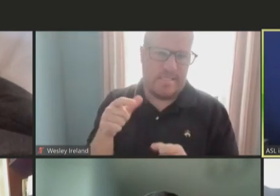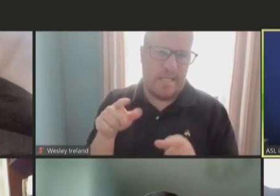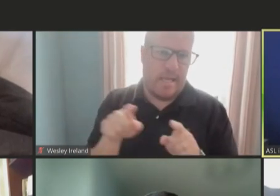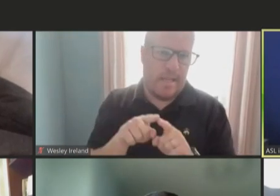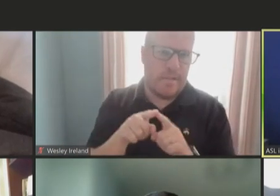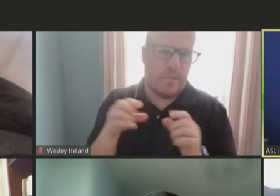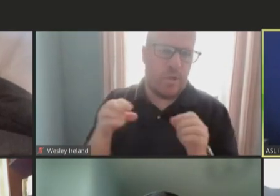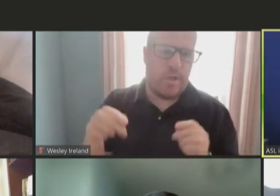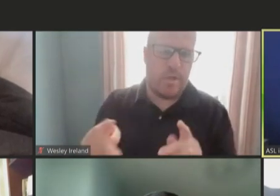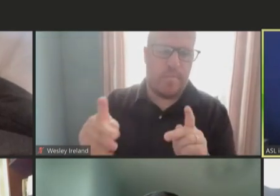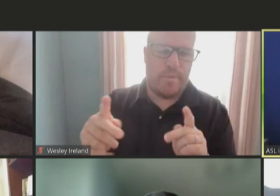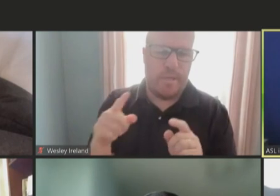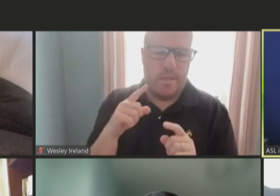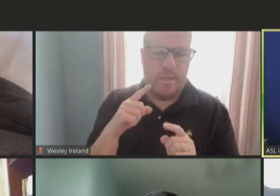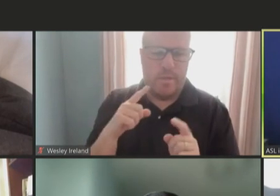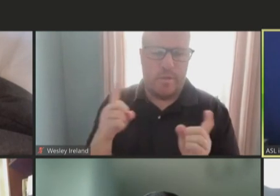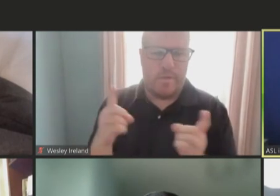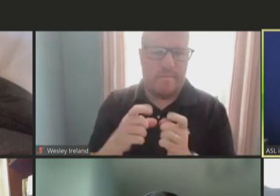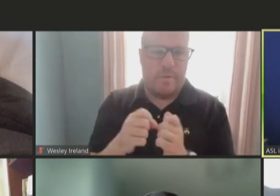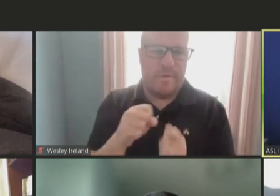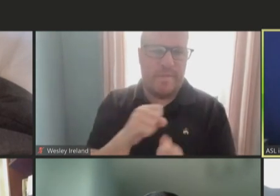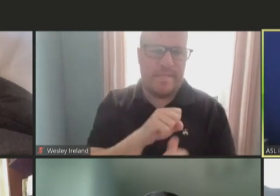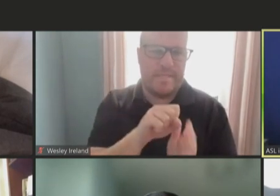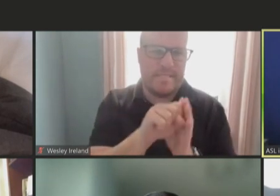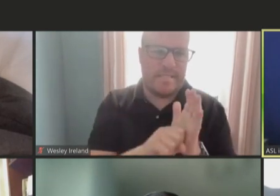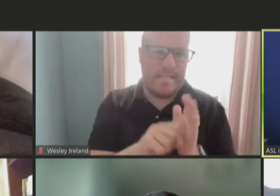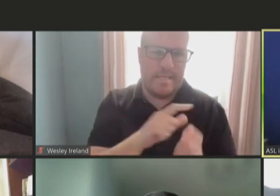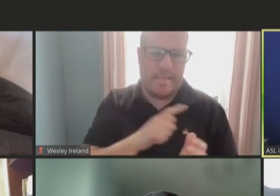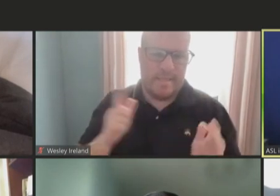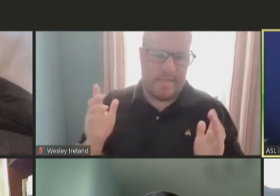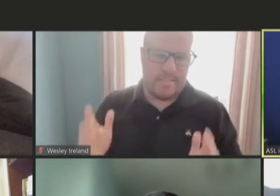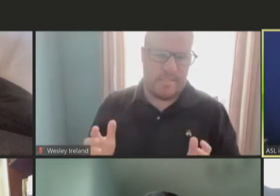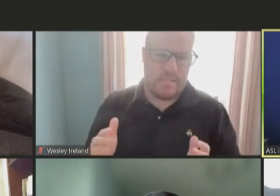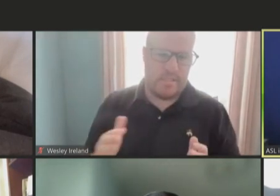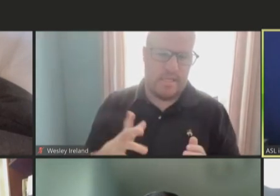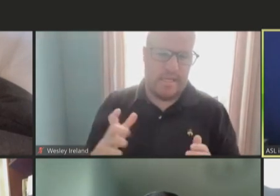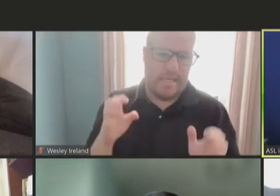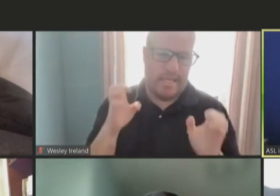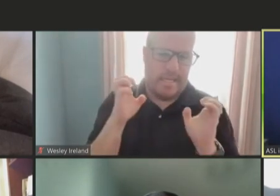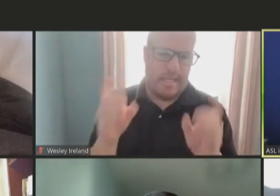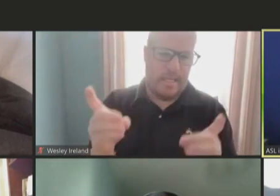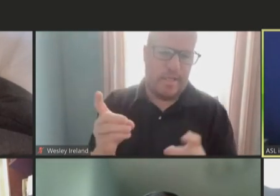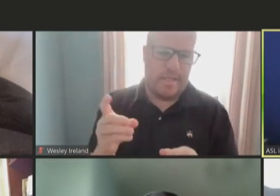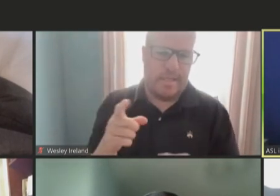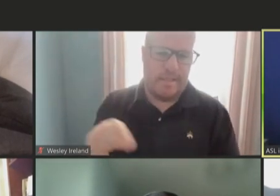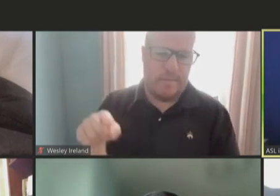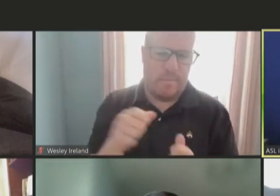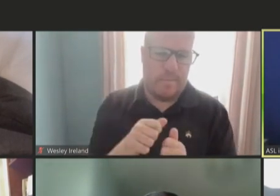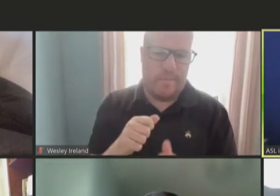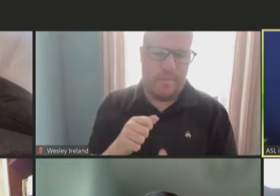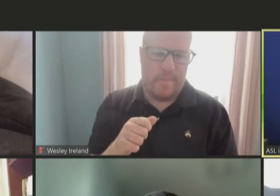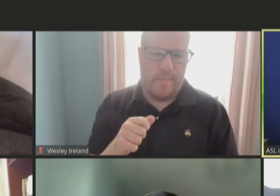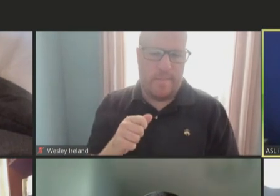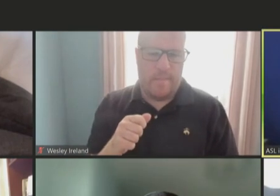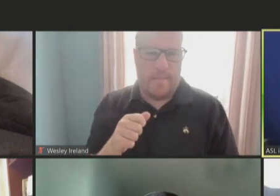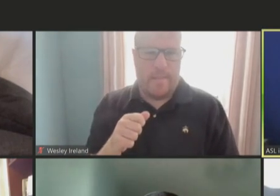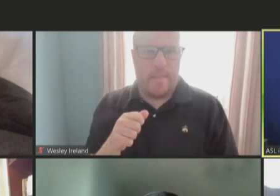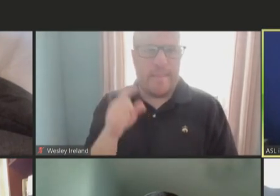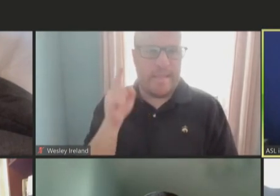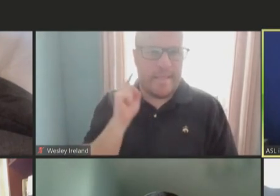winners from the past 3 years. And so this is an opportunity to meet with the state legislators and educate